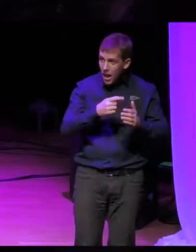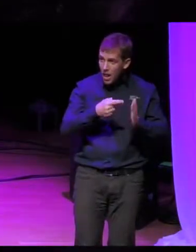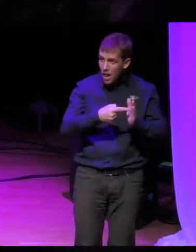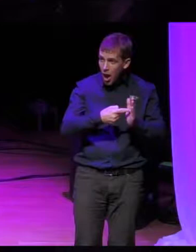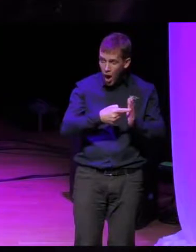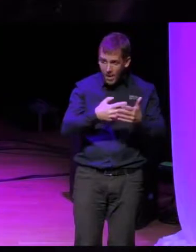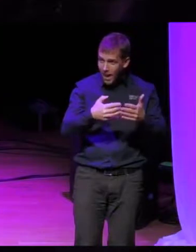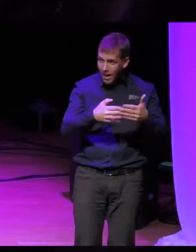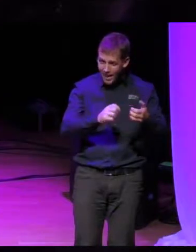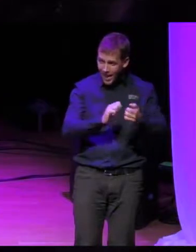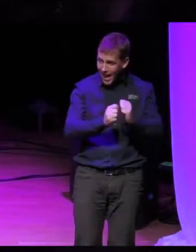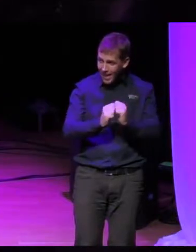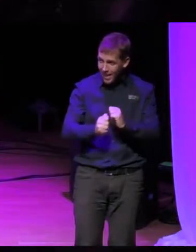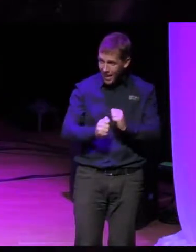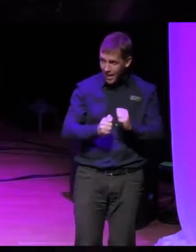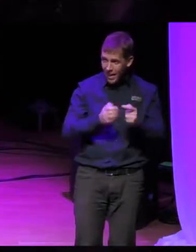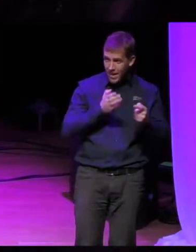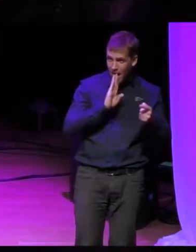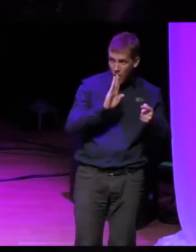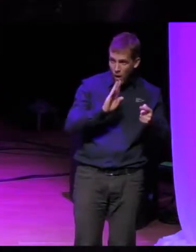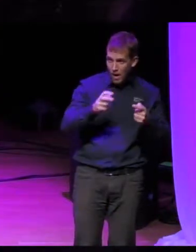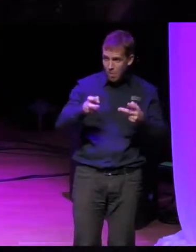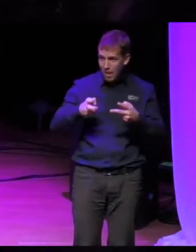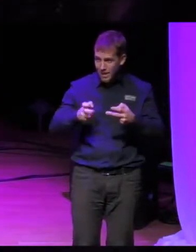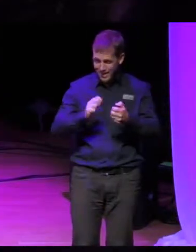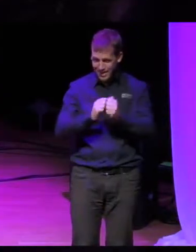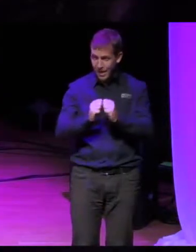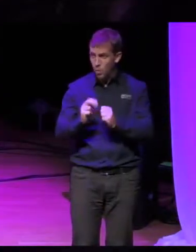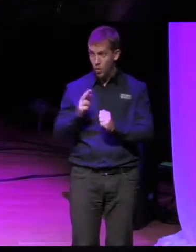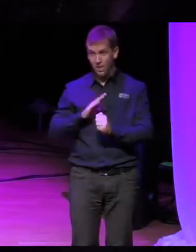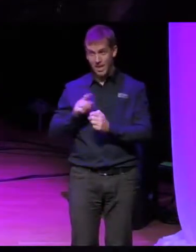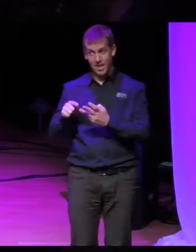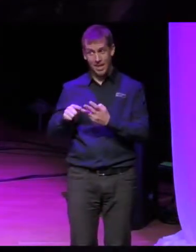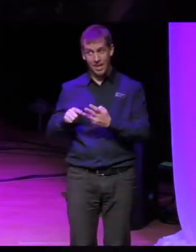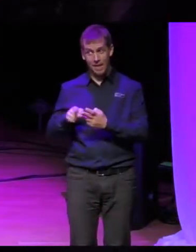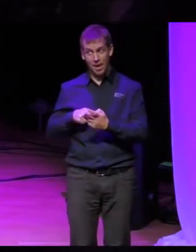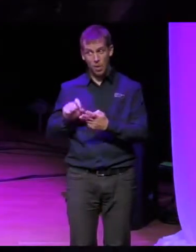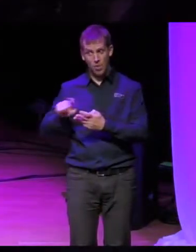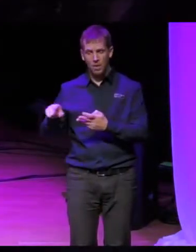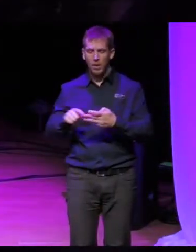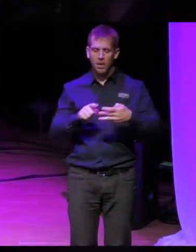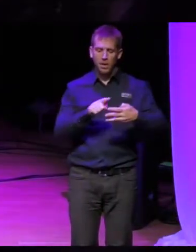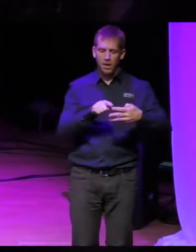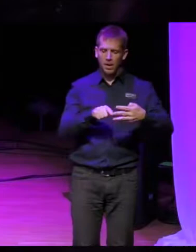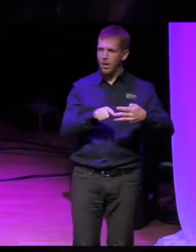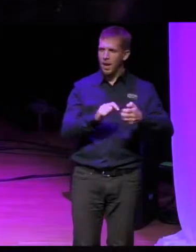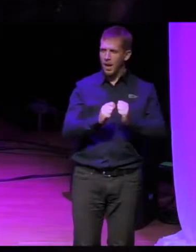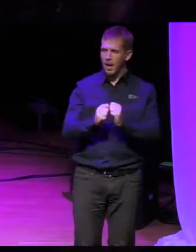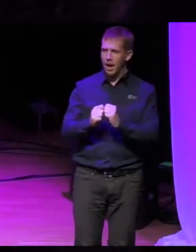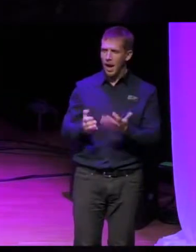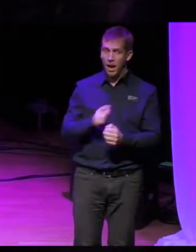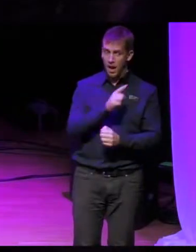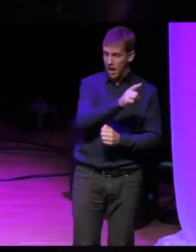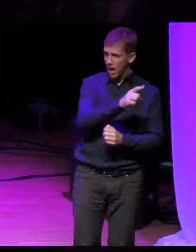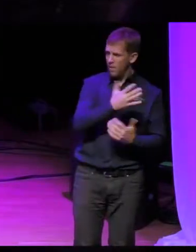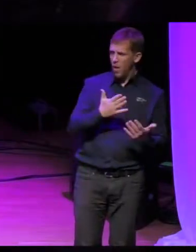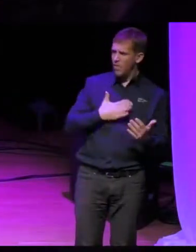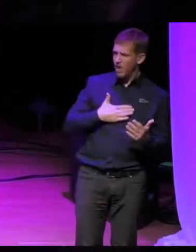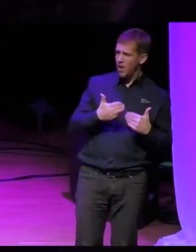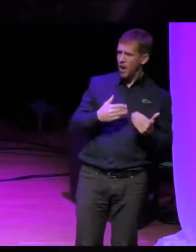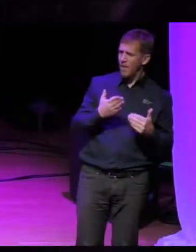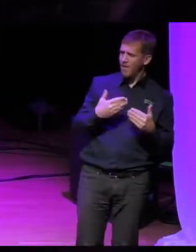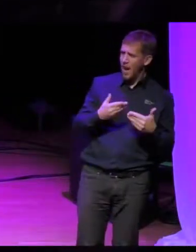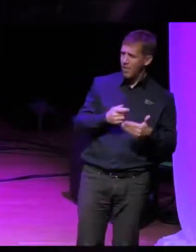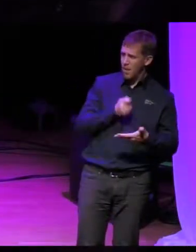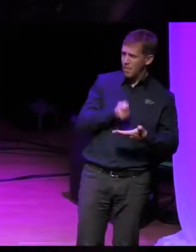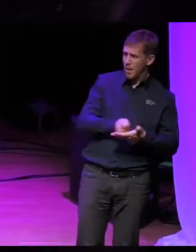changes from January to March, and we now have a third version, that the desire, what he is trying to accomplish with that,